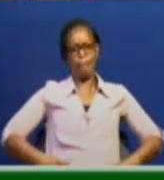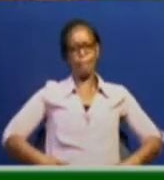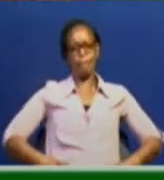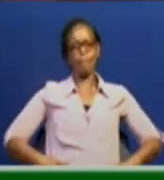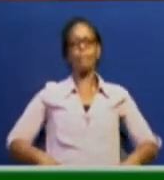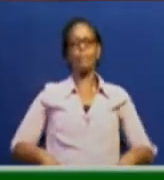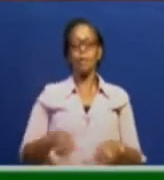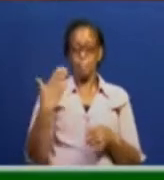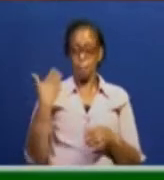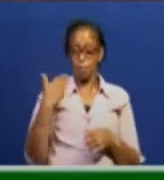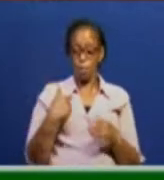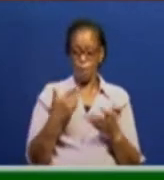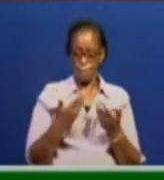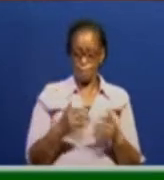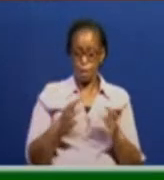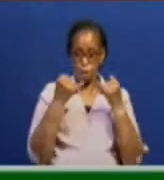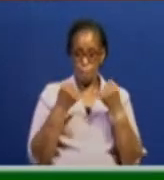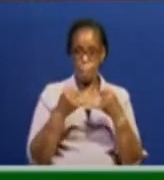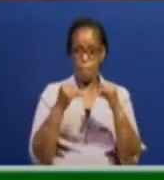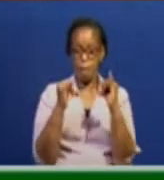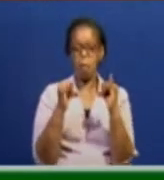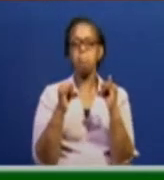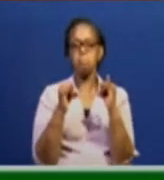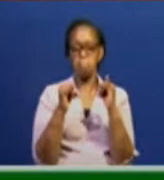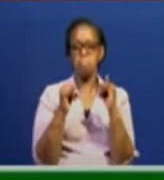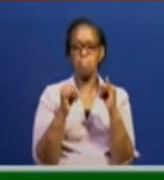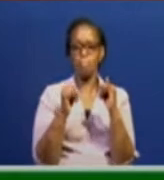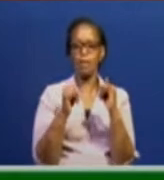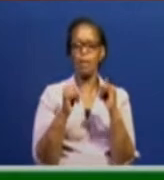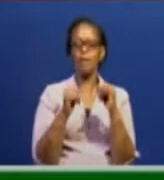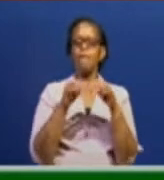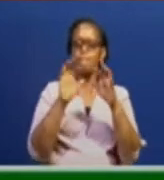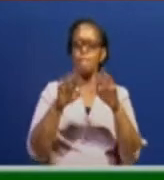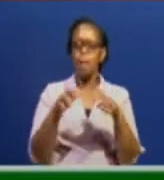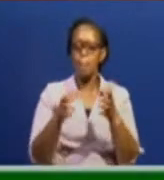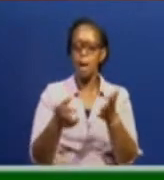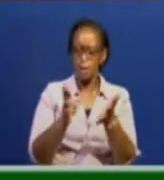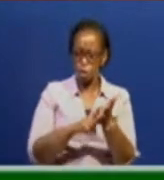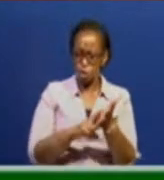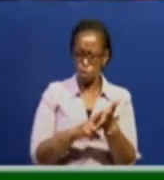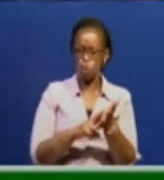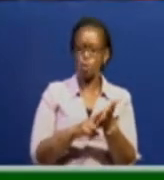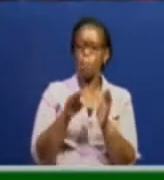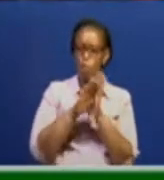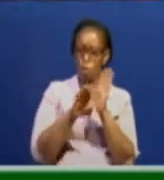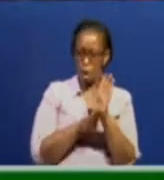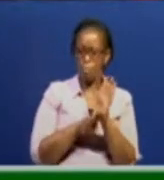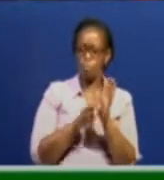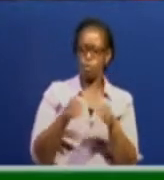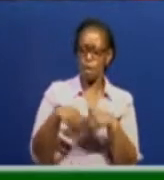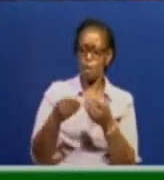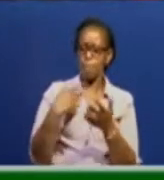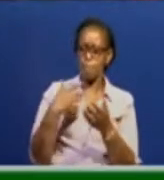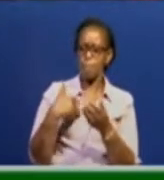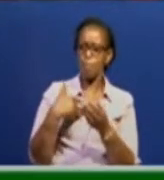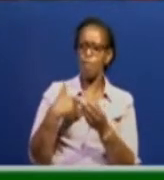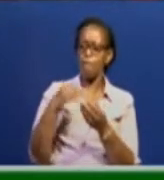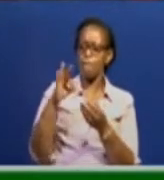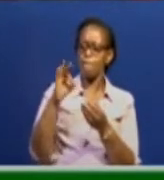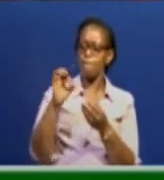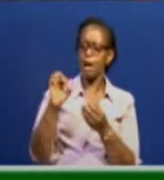rolled out a countrywide farmer registration and fertilizer subsidy program that has made